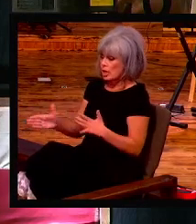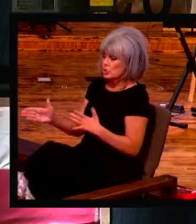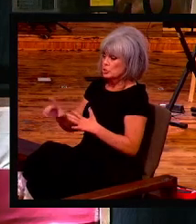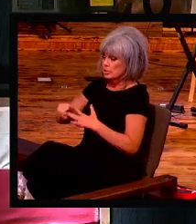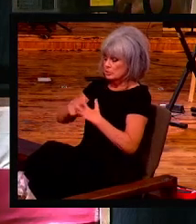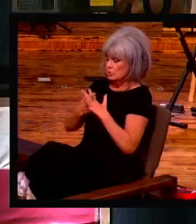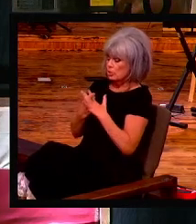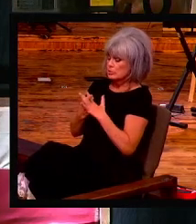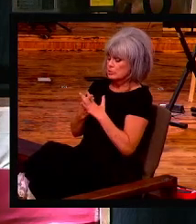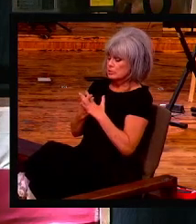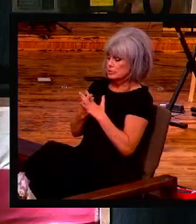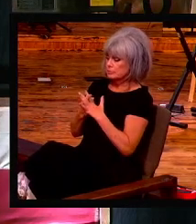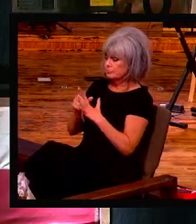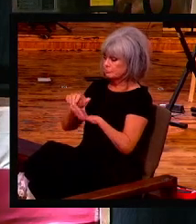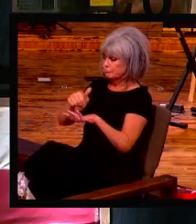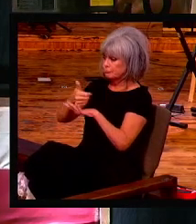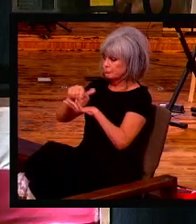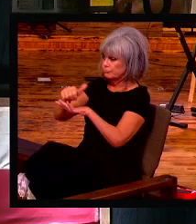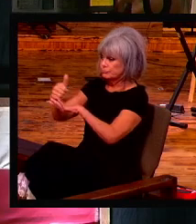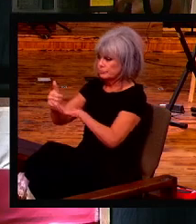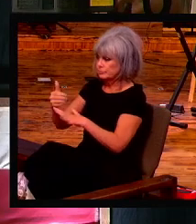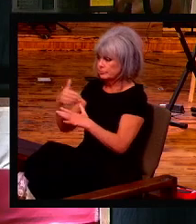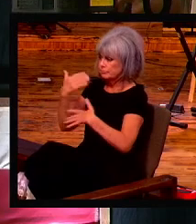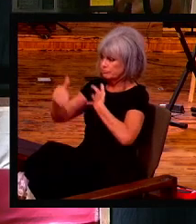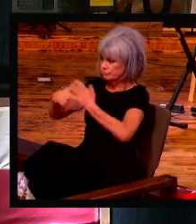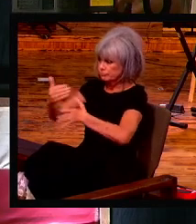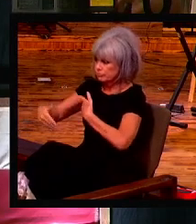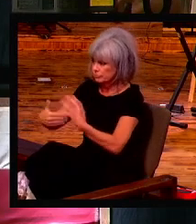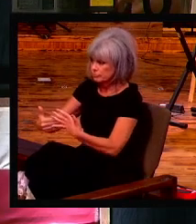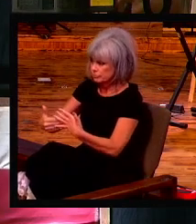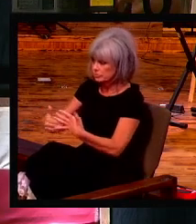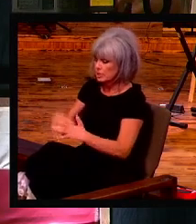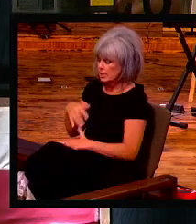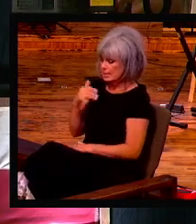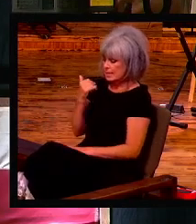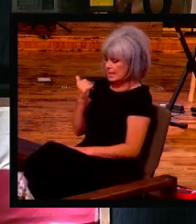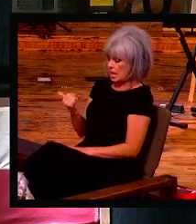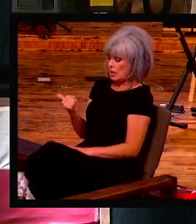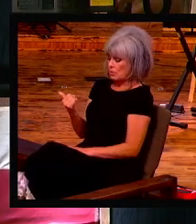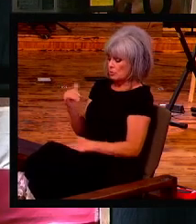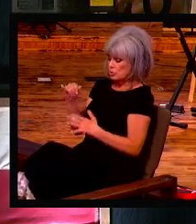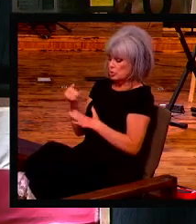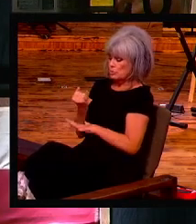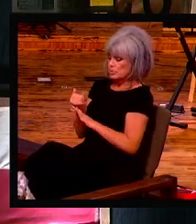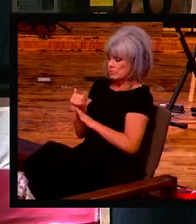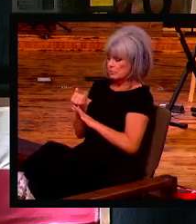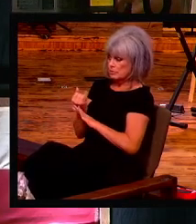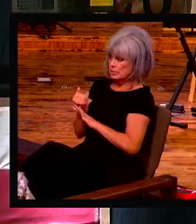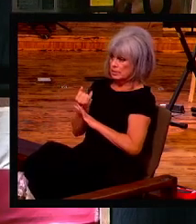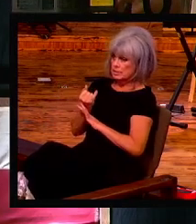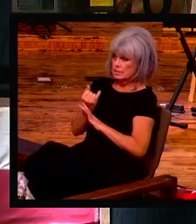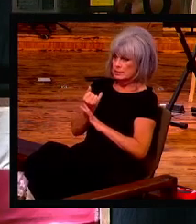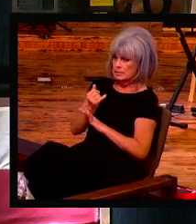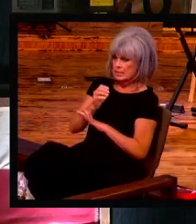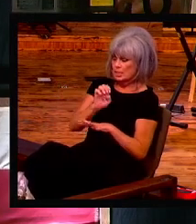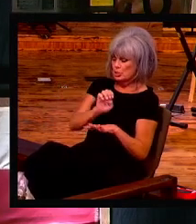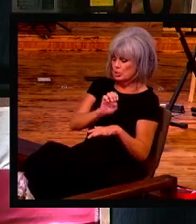unfold, and now he finds himself in Egypt, the most prosperous, wealthy